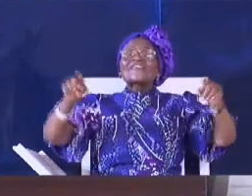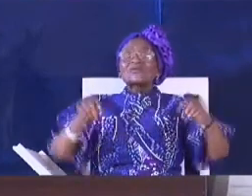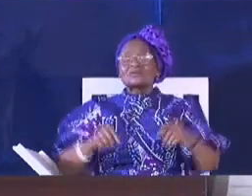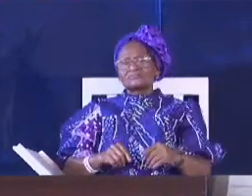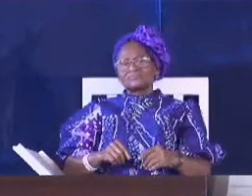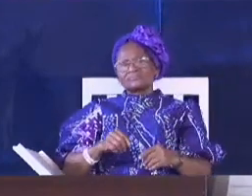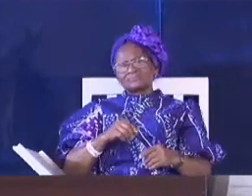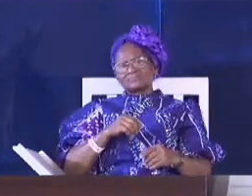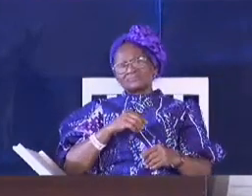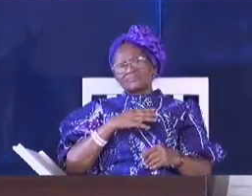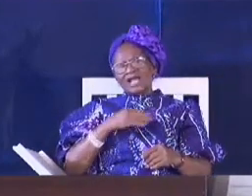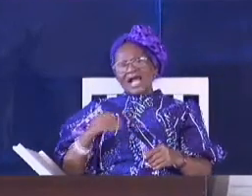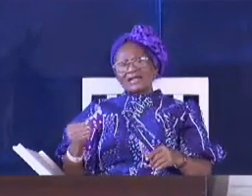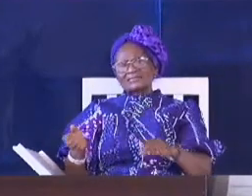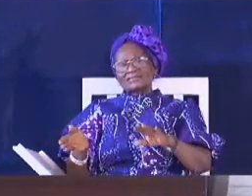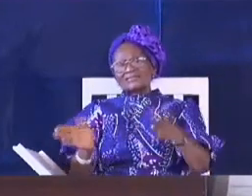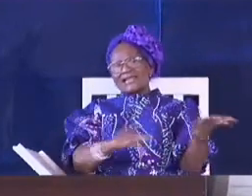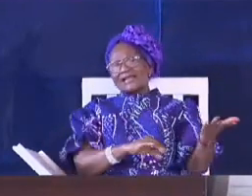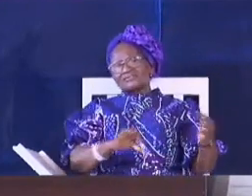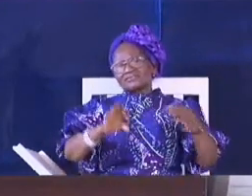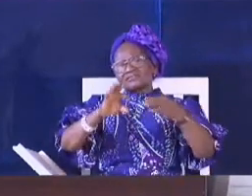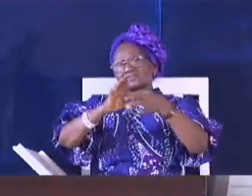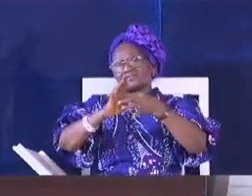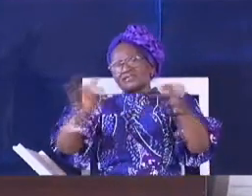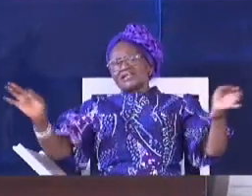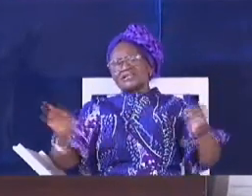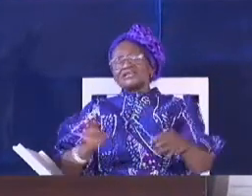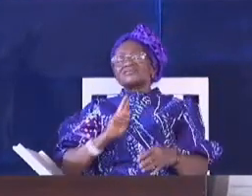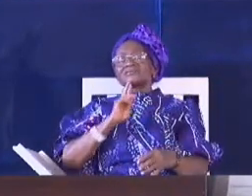And death released her son.